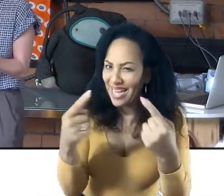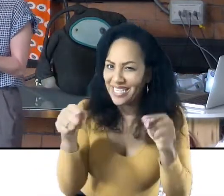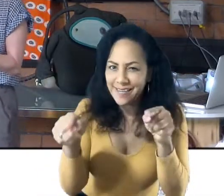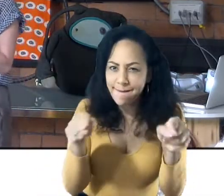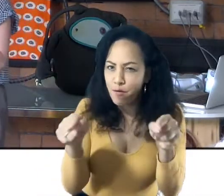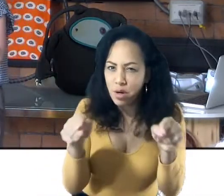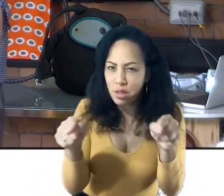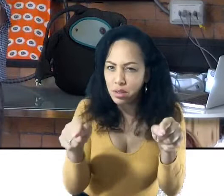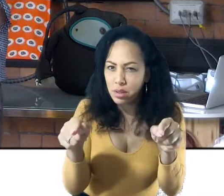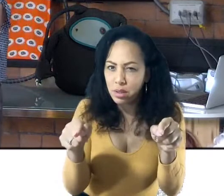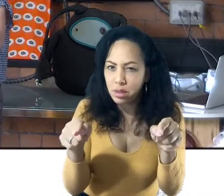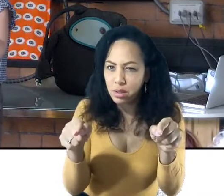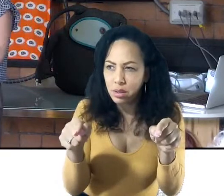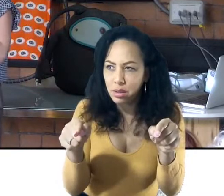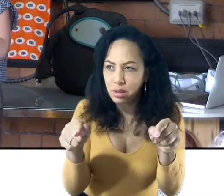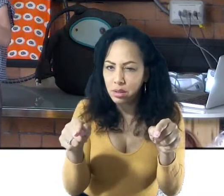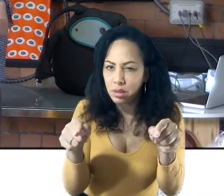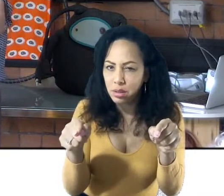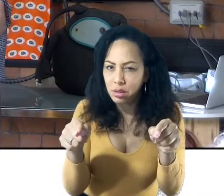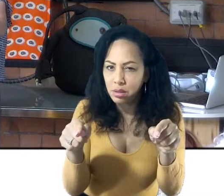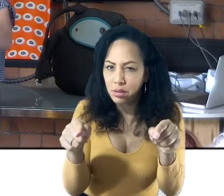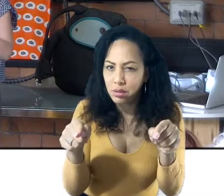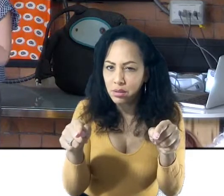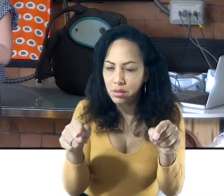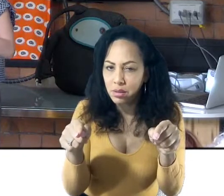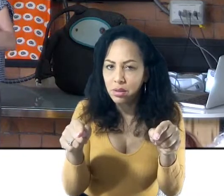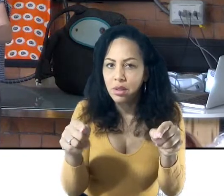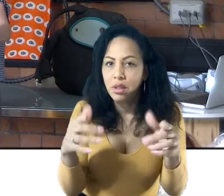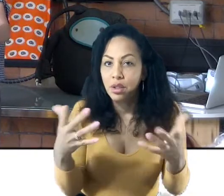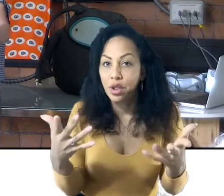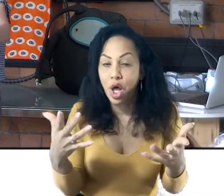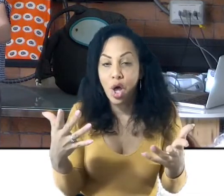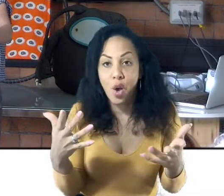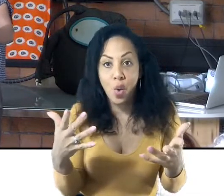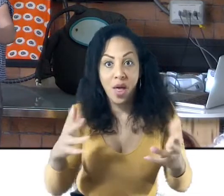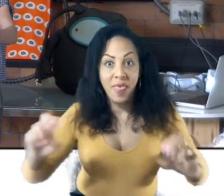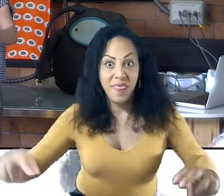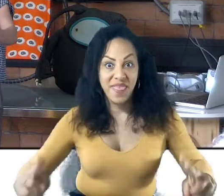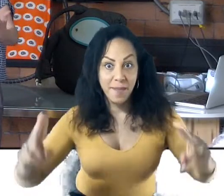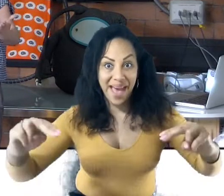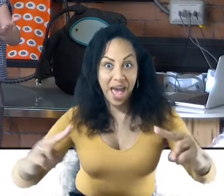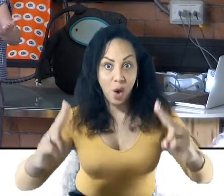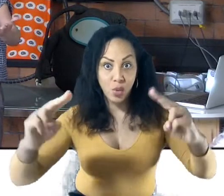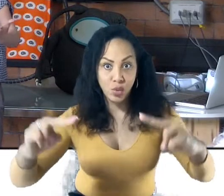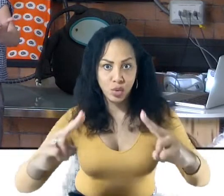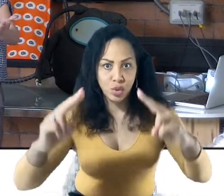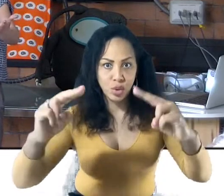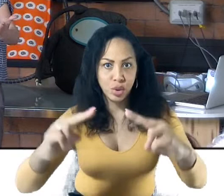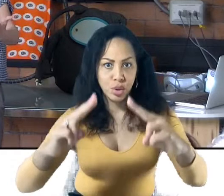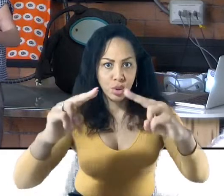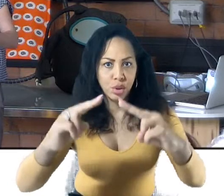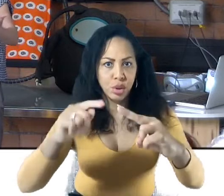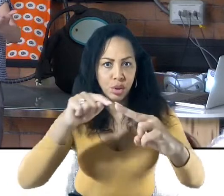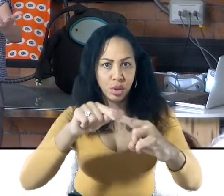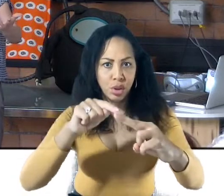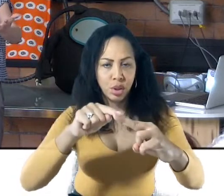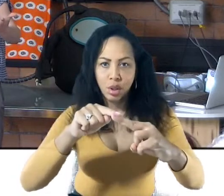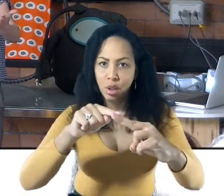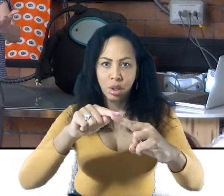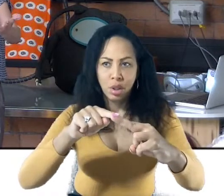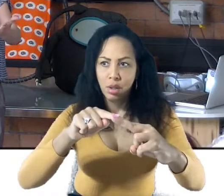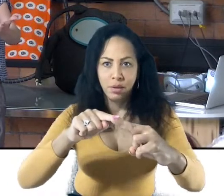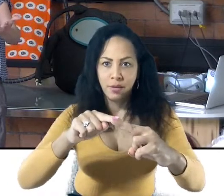question was about relationships to the mount over time. I mean, I just think it belongs. It's about belonging, isn't it? It belongs to